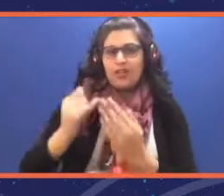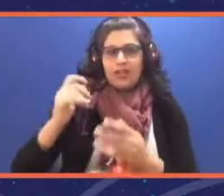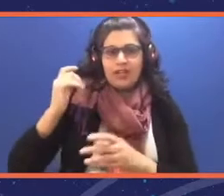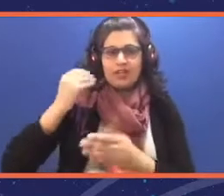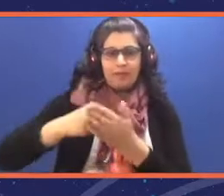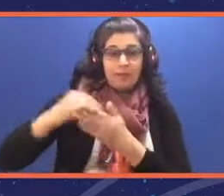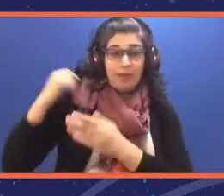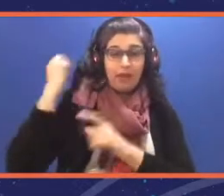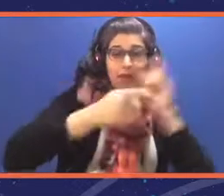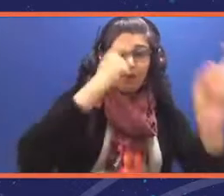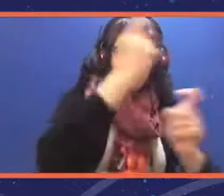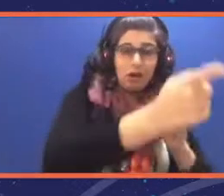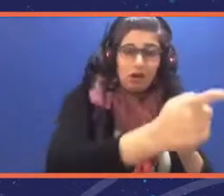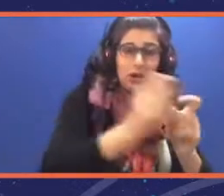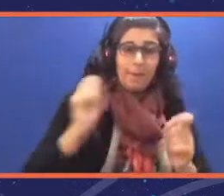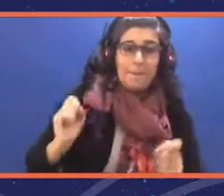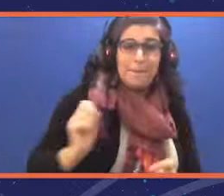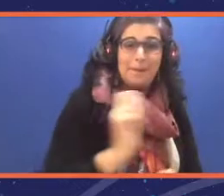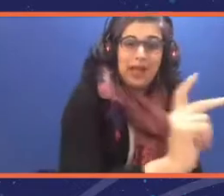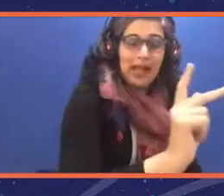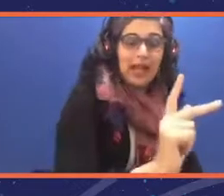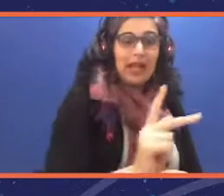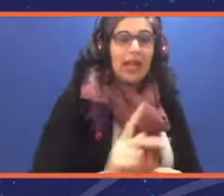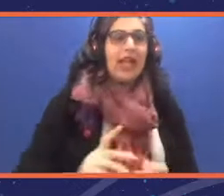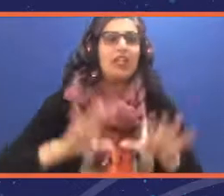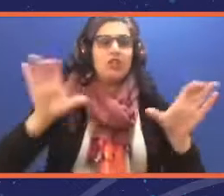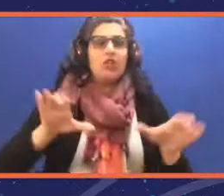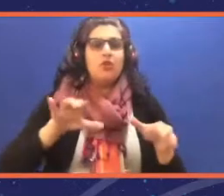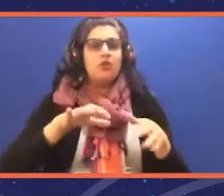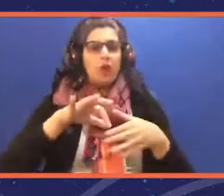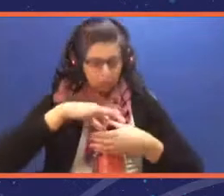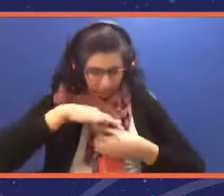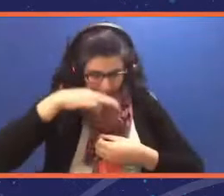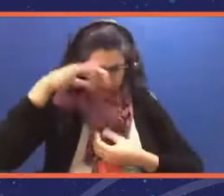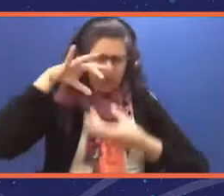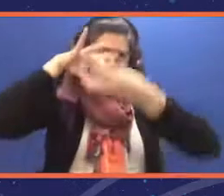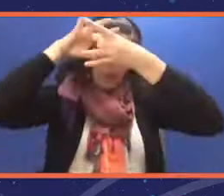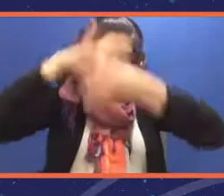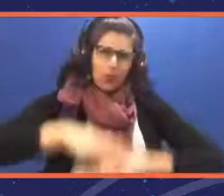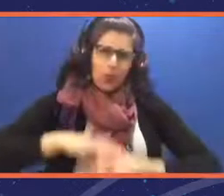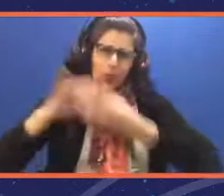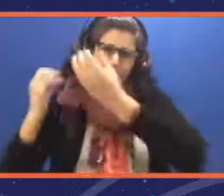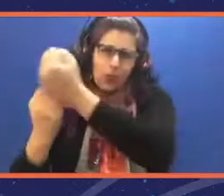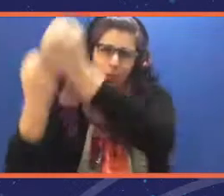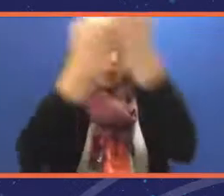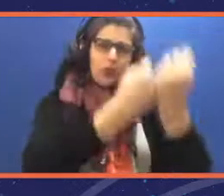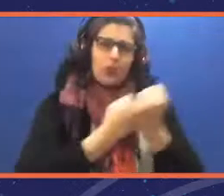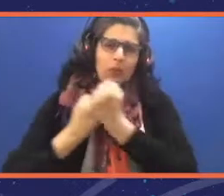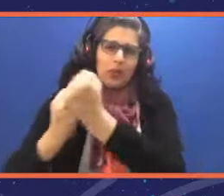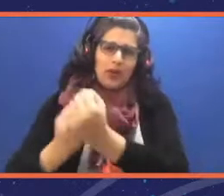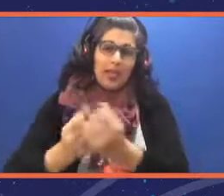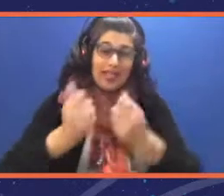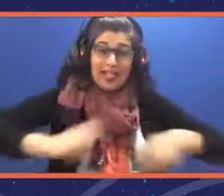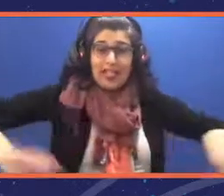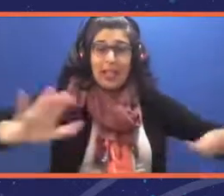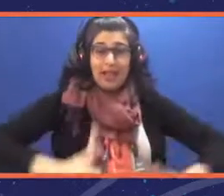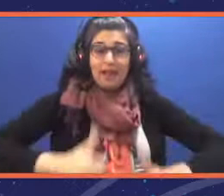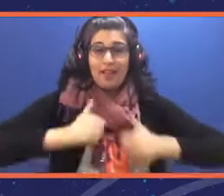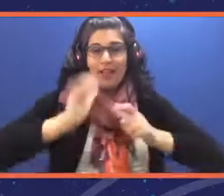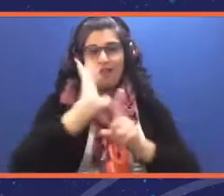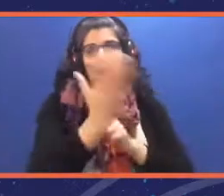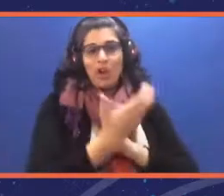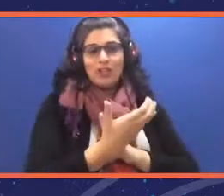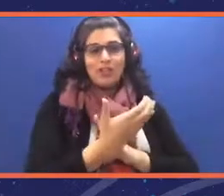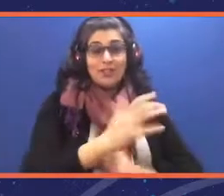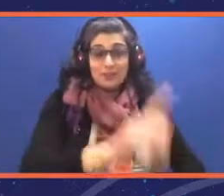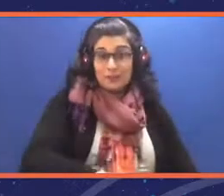in the spirit of deep solidarity and in honor of all land, life, and cultures. I'm gonna